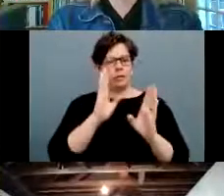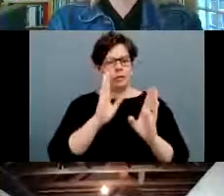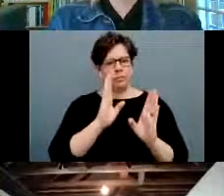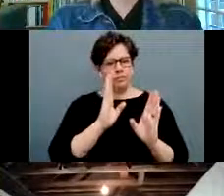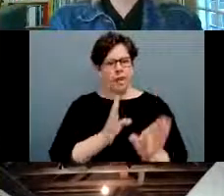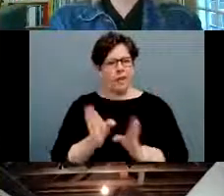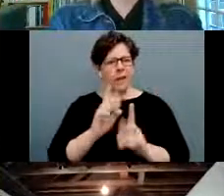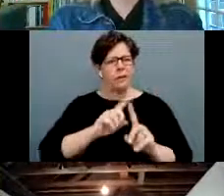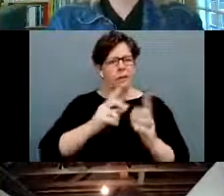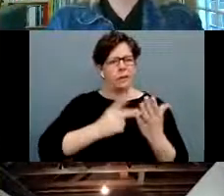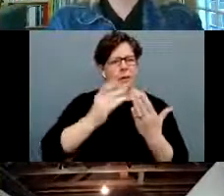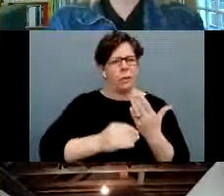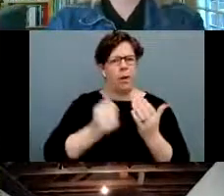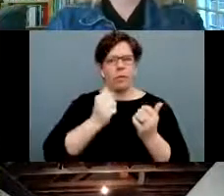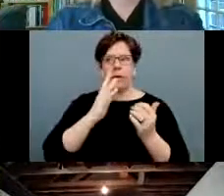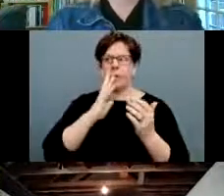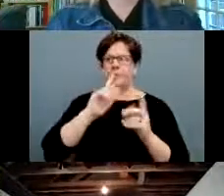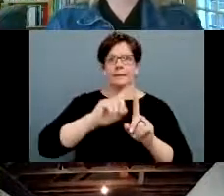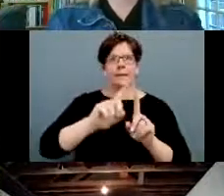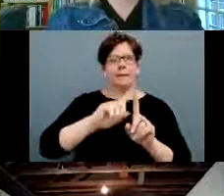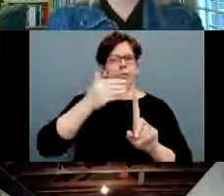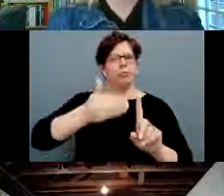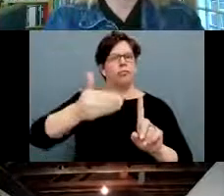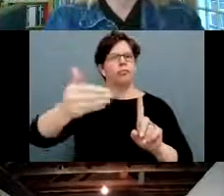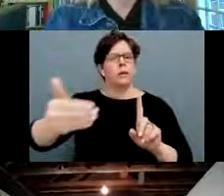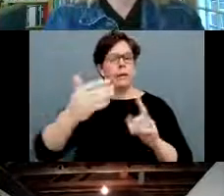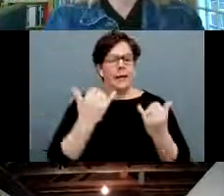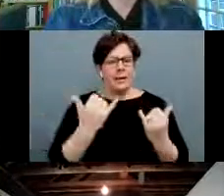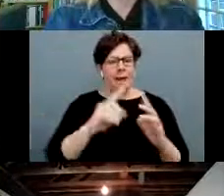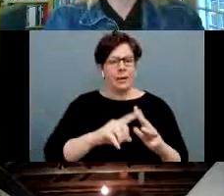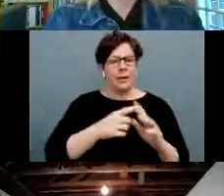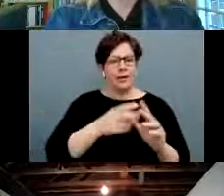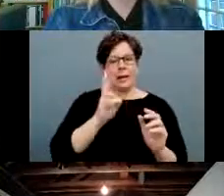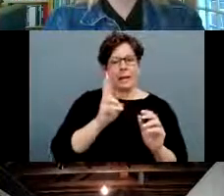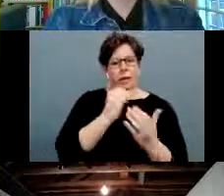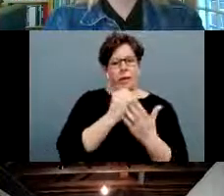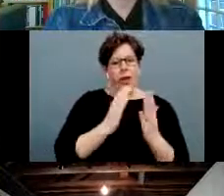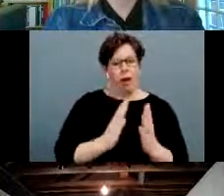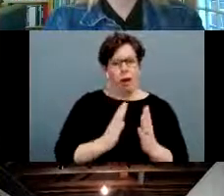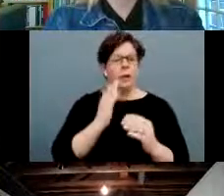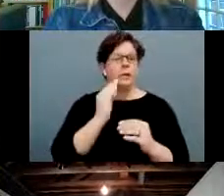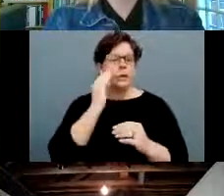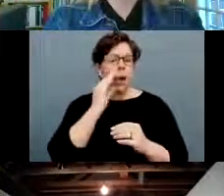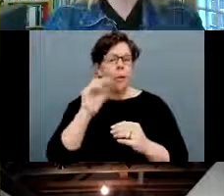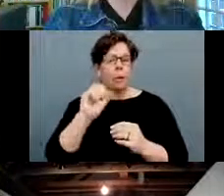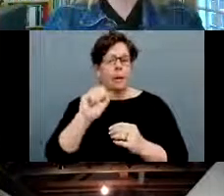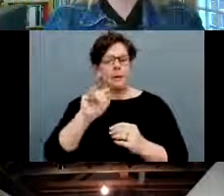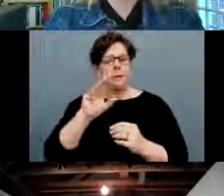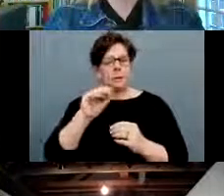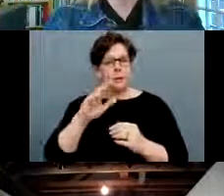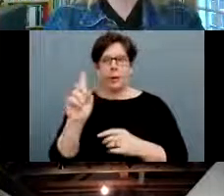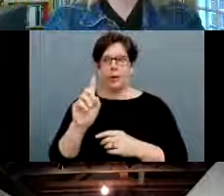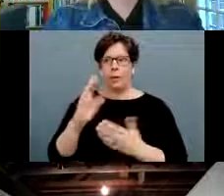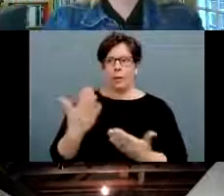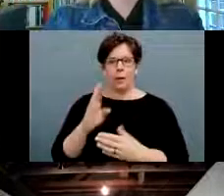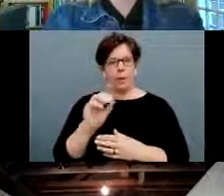coming months, with tonight kicking off the Historic Artist Homes and Studios virtual road trip from Boise, Idaho at the James